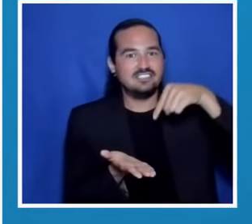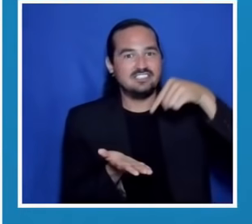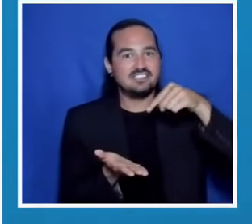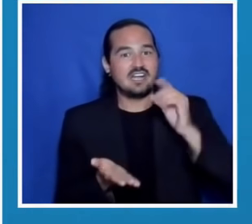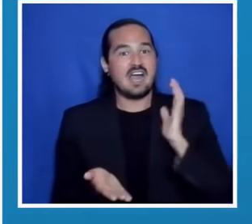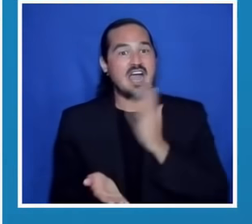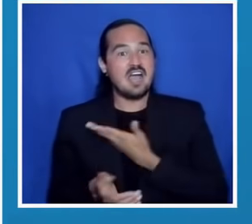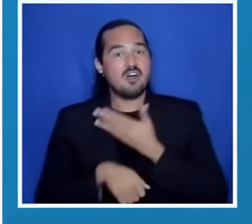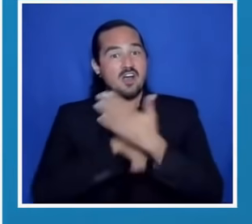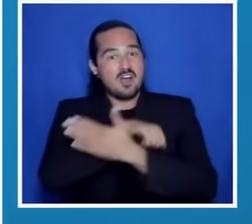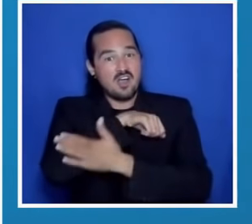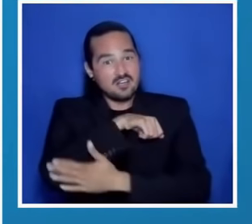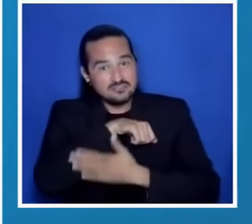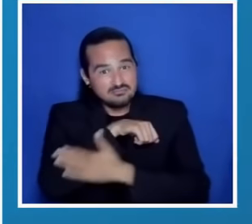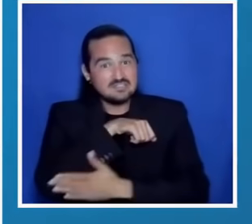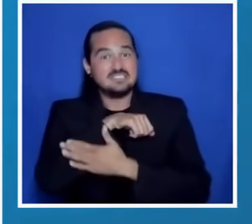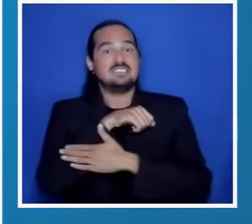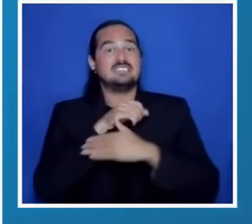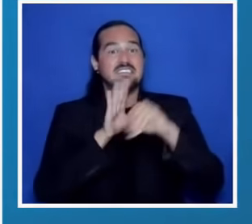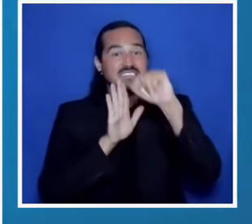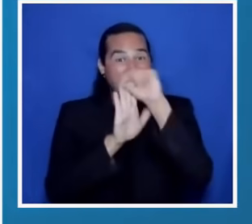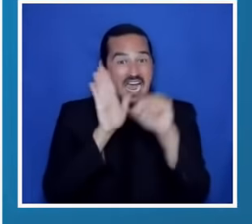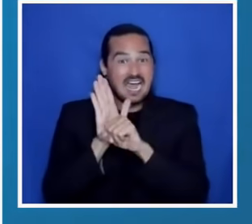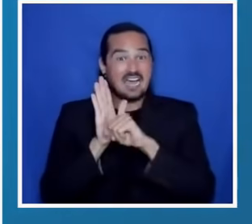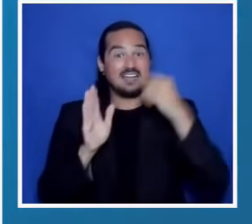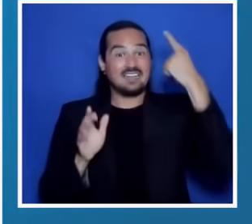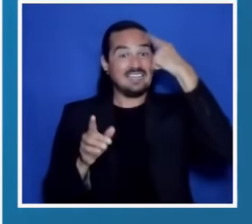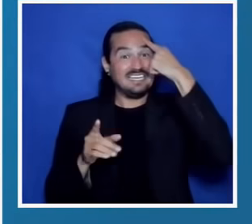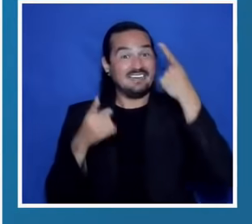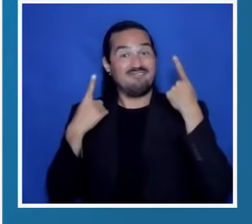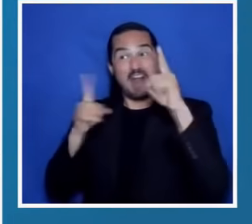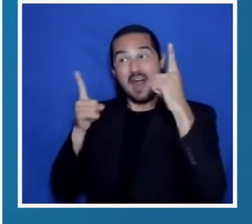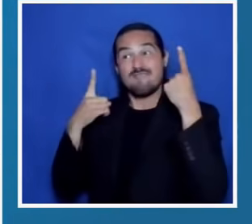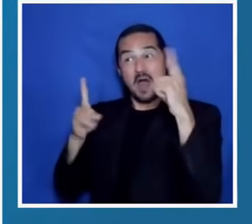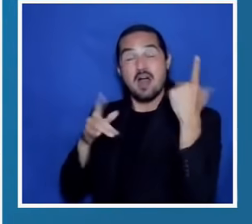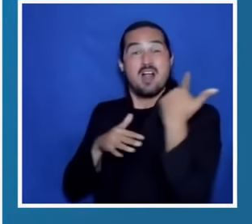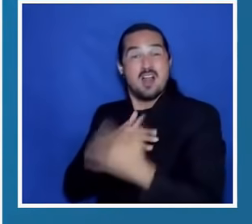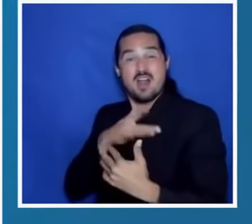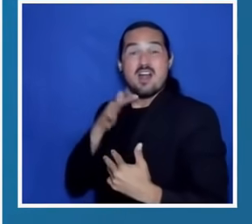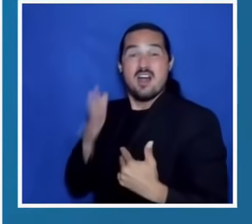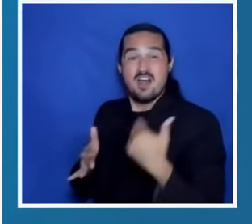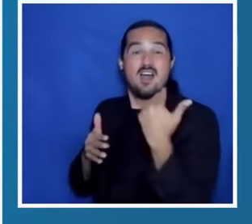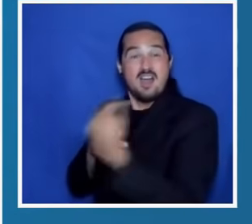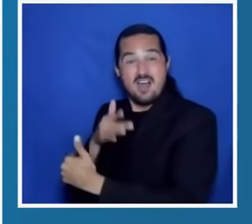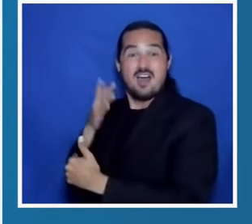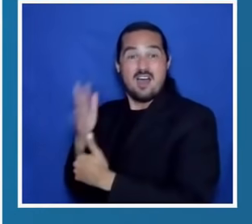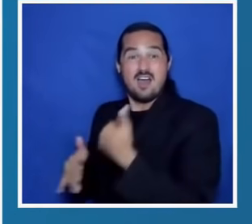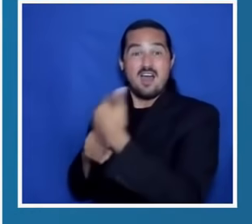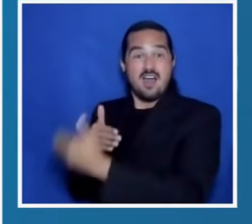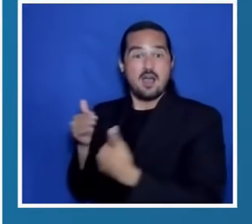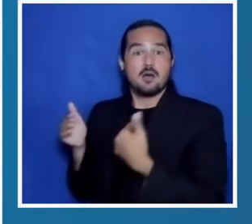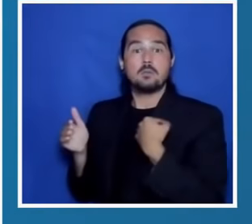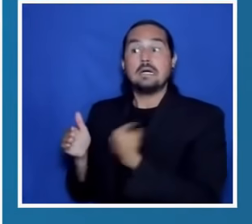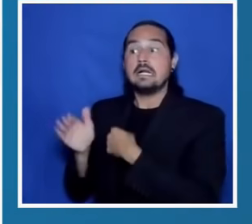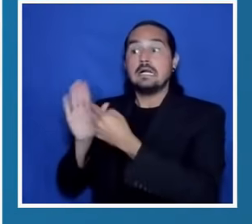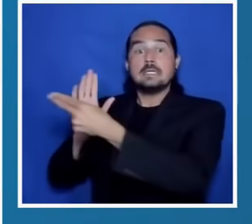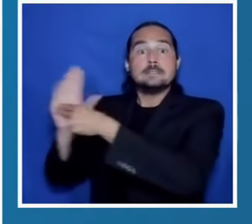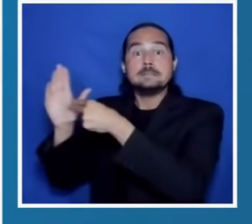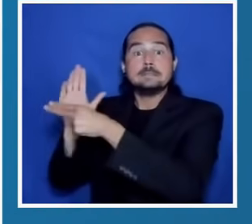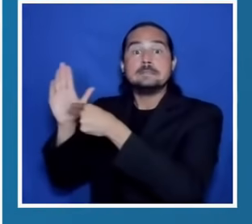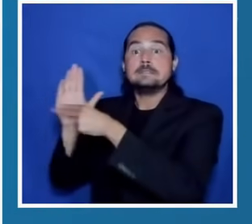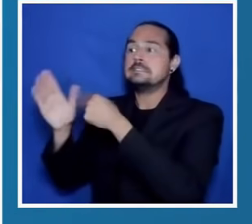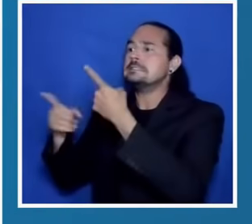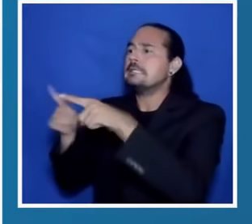made to define ourselves not by our differences, but the things that bind us together, to be a